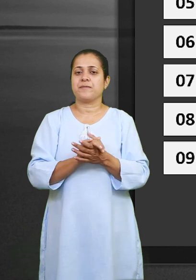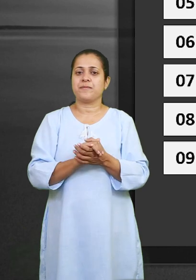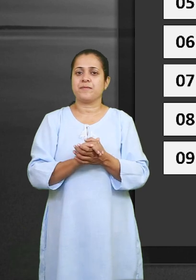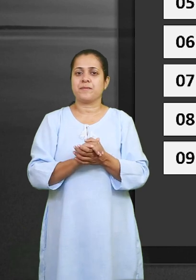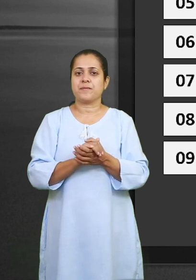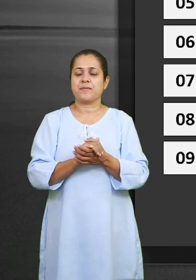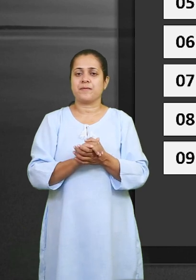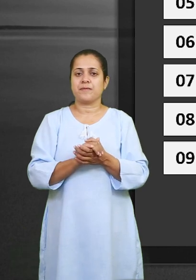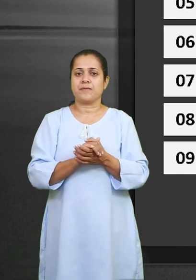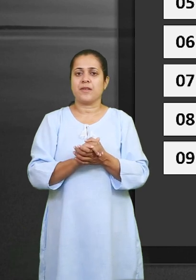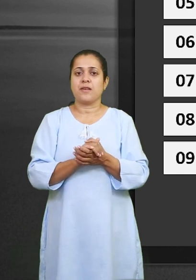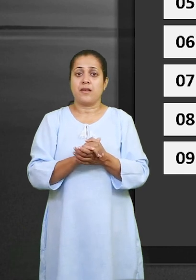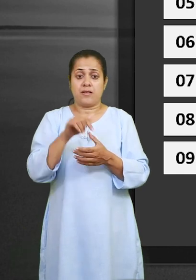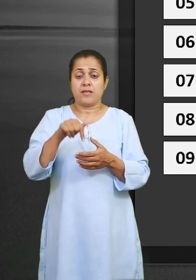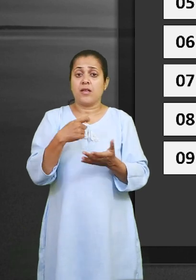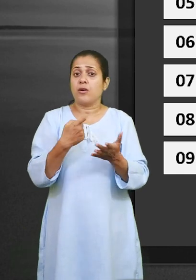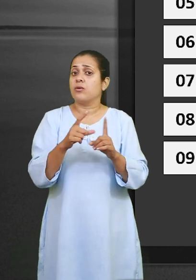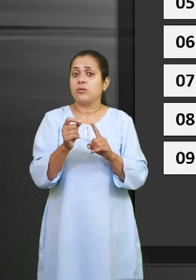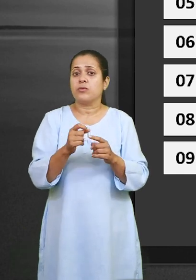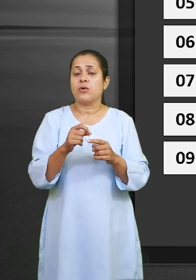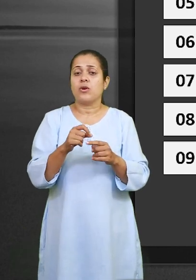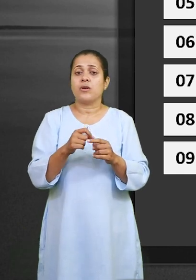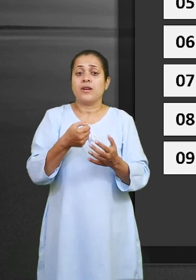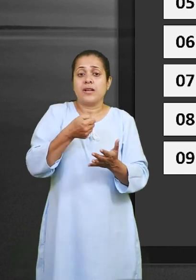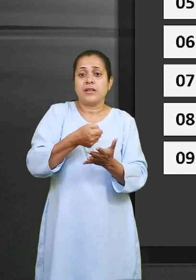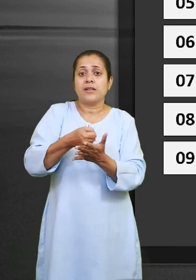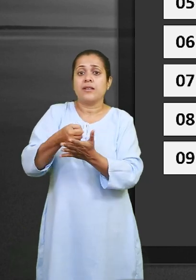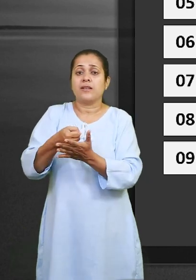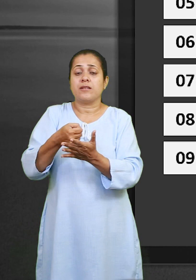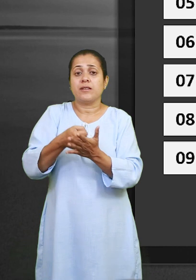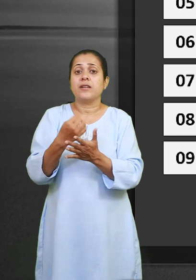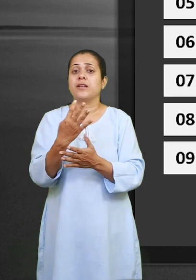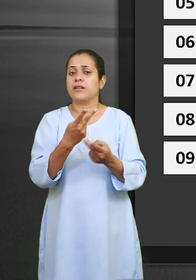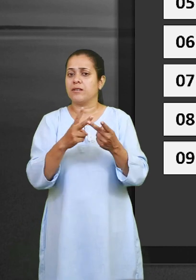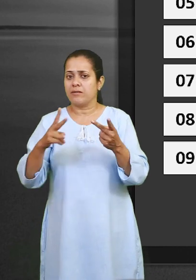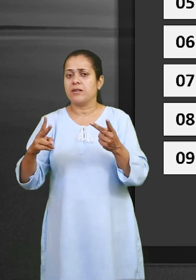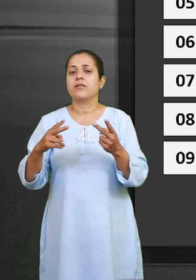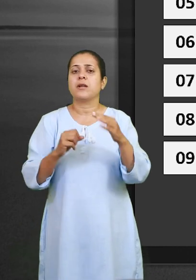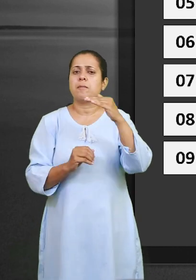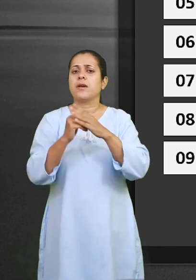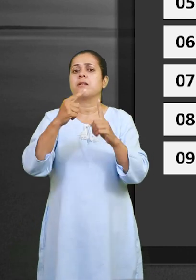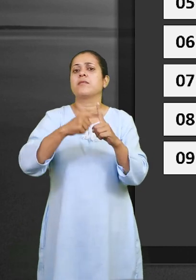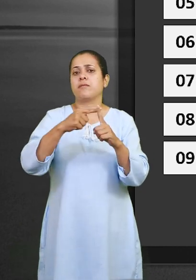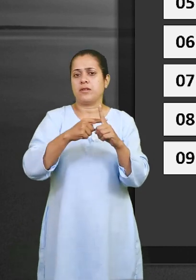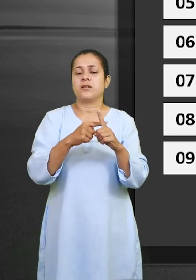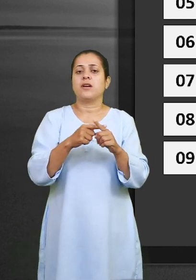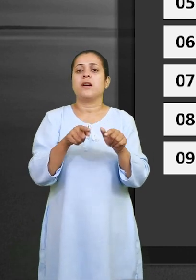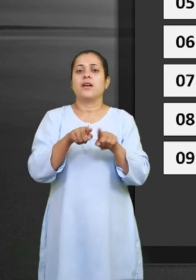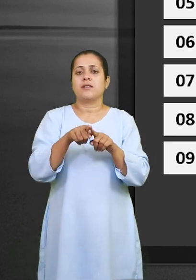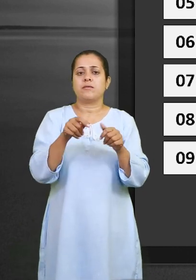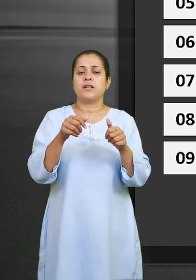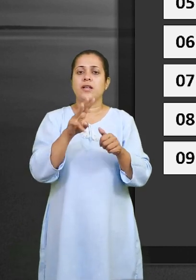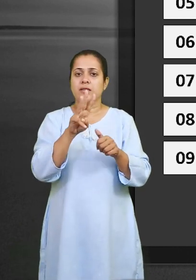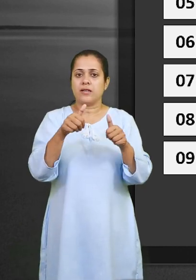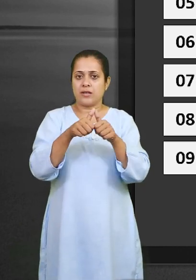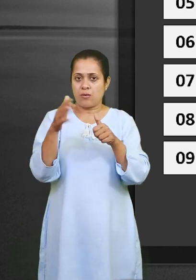will try and record all the day's maximum temperatures from 3rd August to 9th